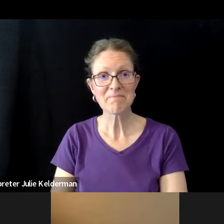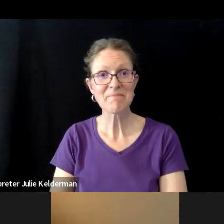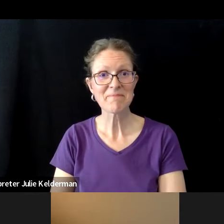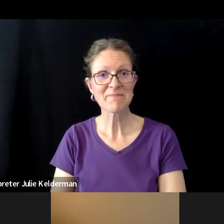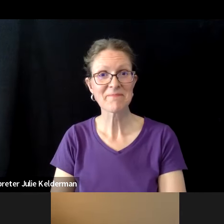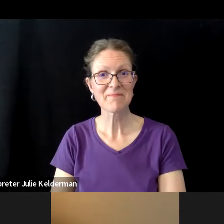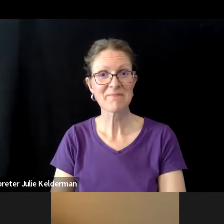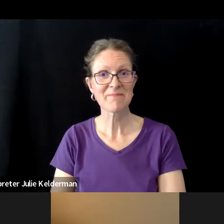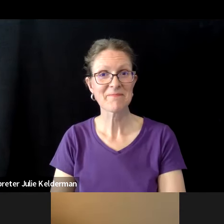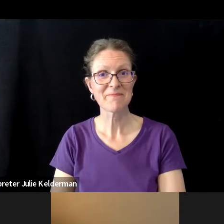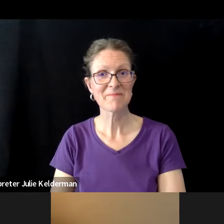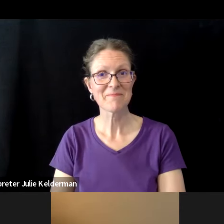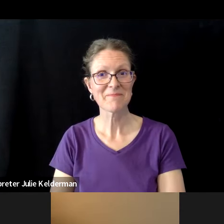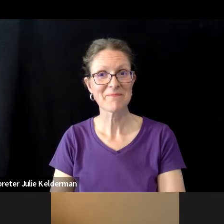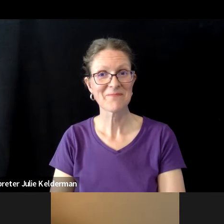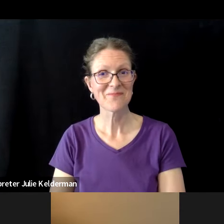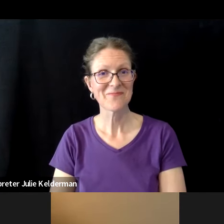Okay. So